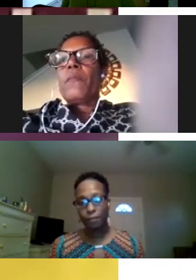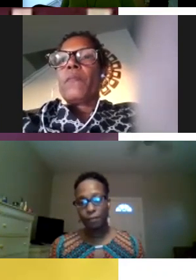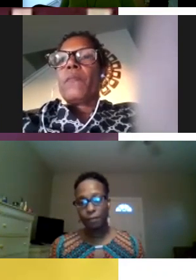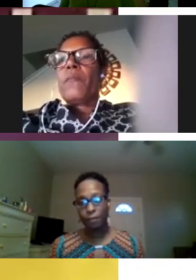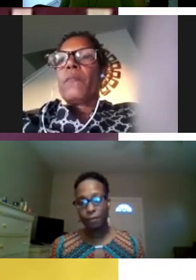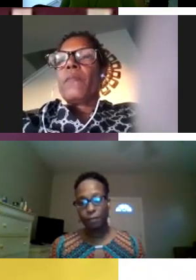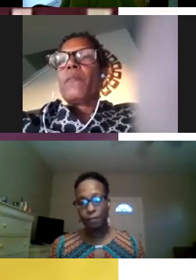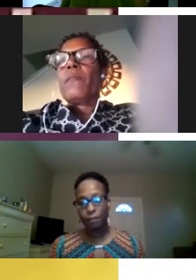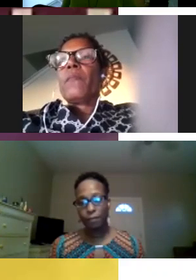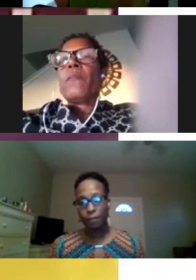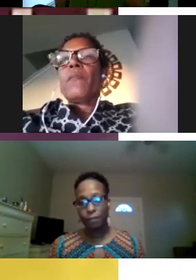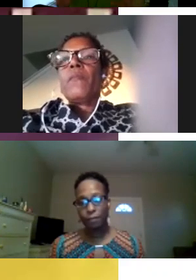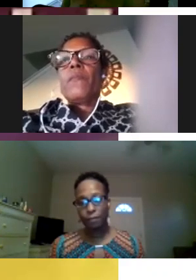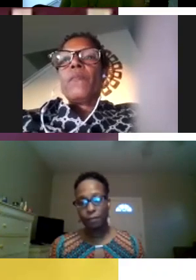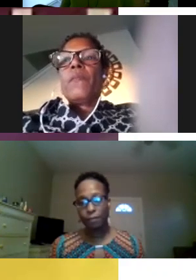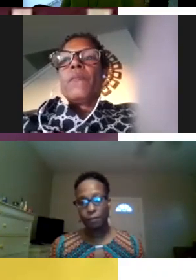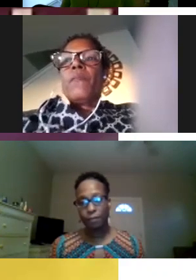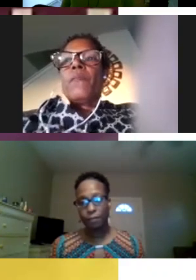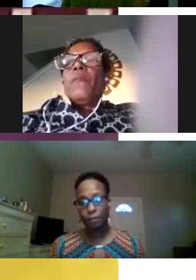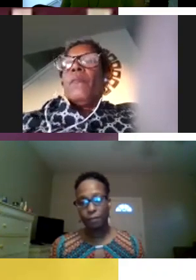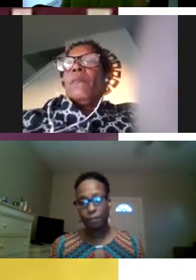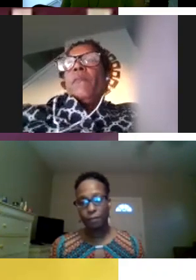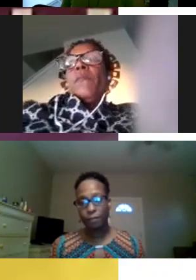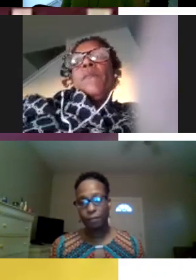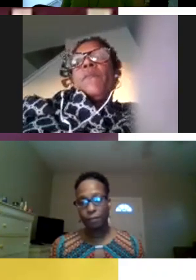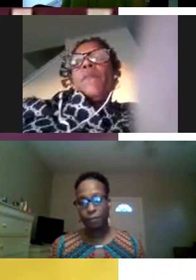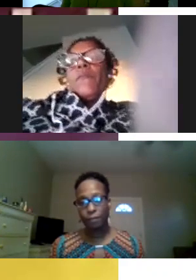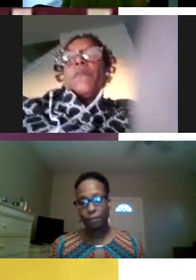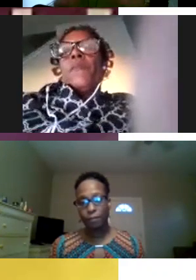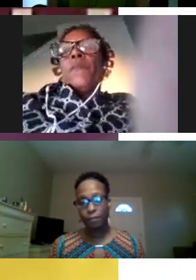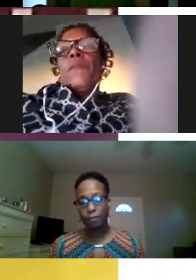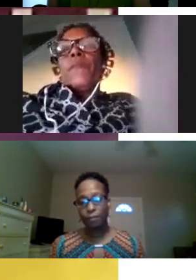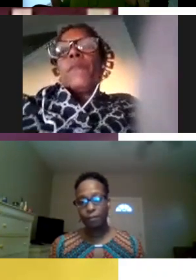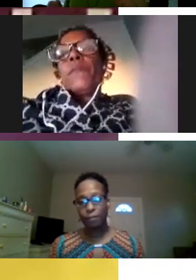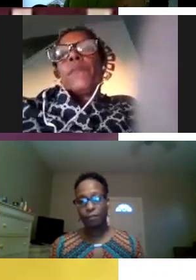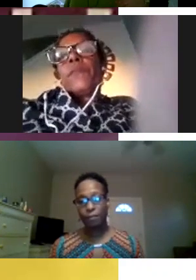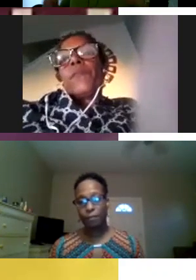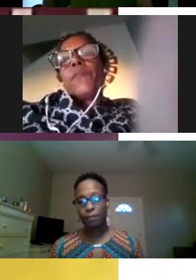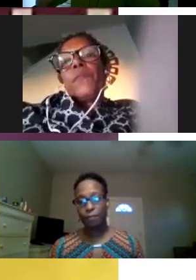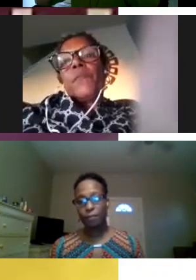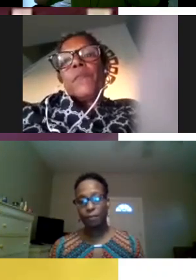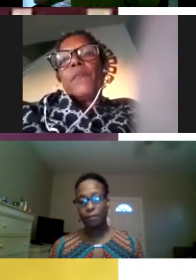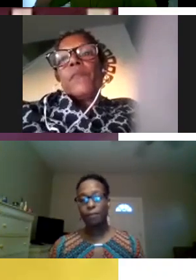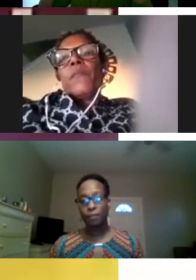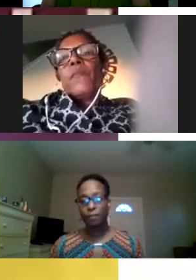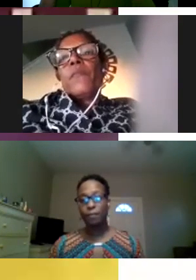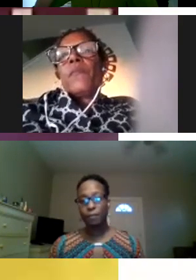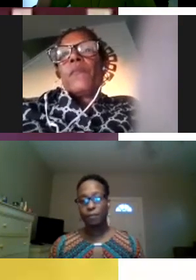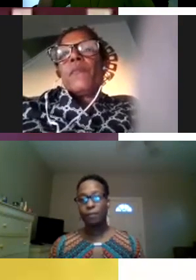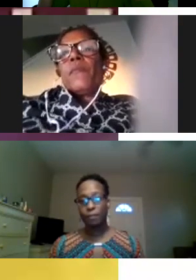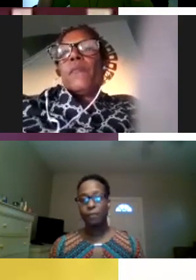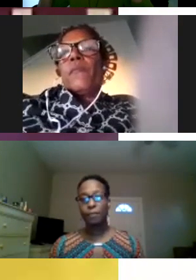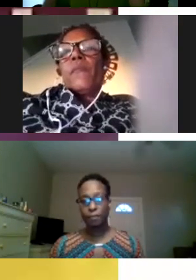That is definitely something that we are trying to break down, that challenge around people not knowing how to take it from their brain and